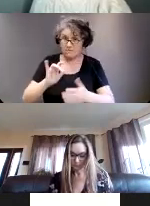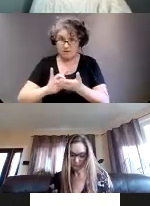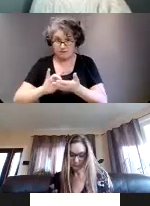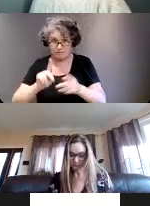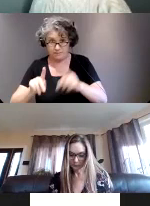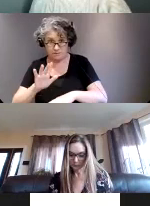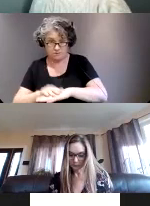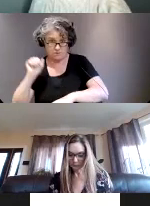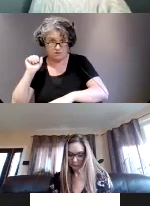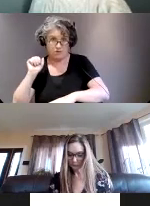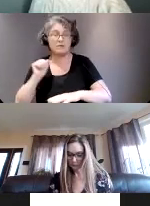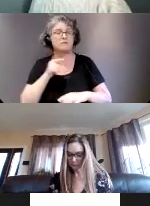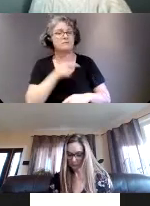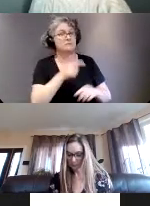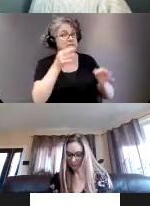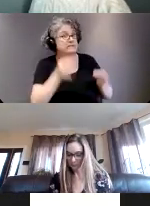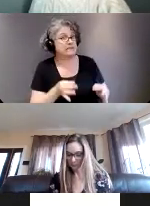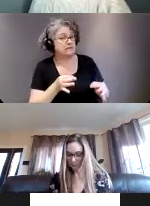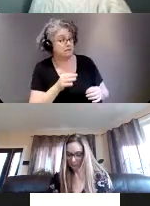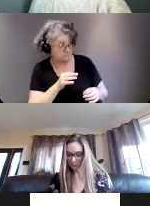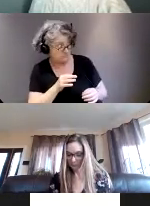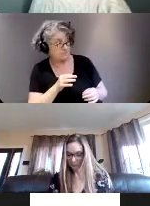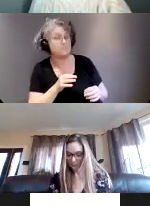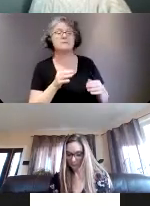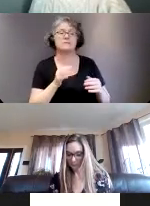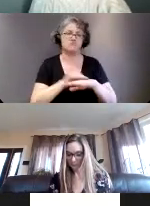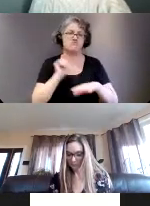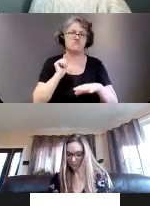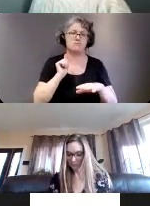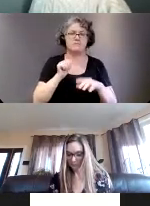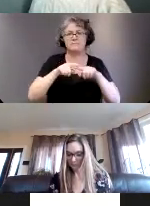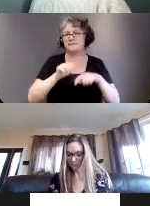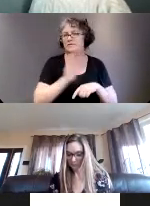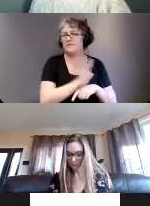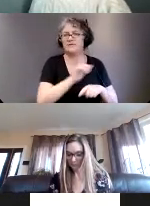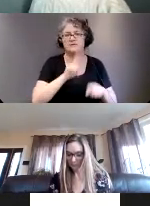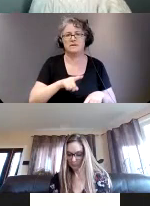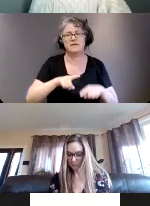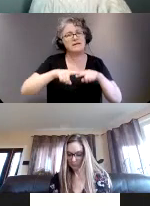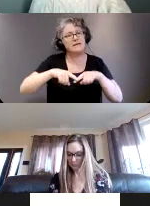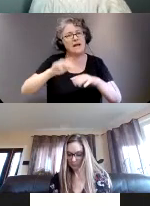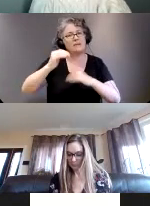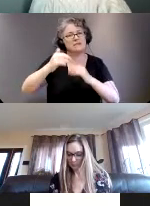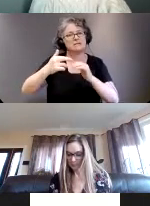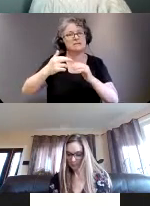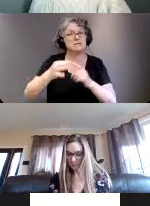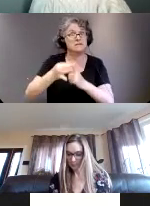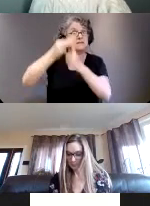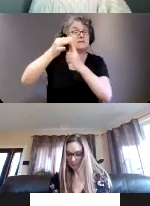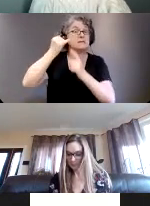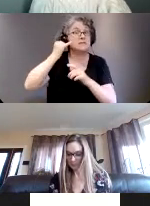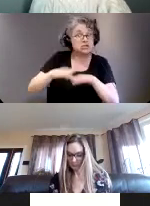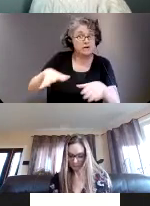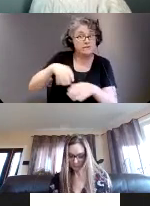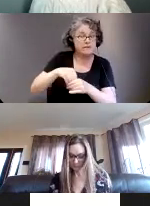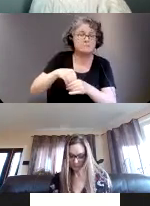most agencies in the violence against women sector, which they would pose, would be if a child is at risk, and if there